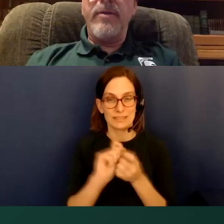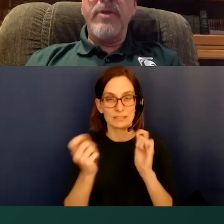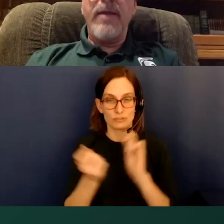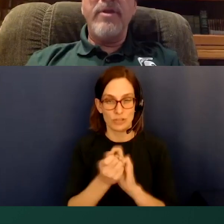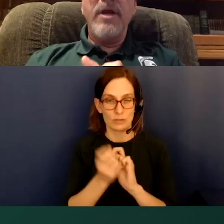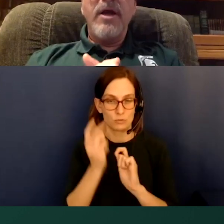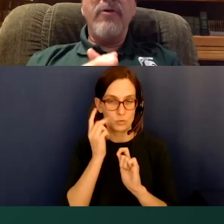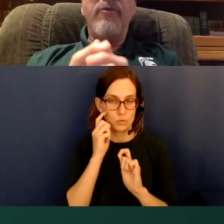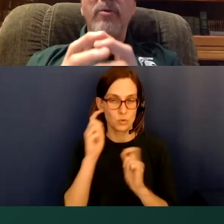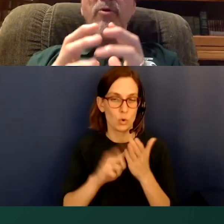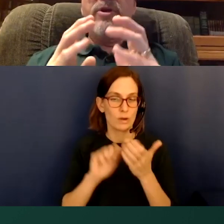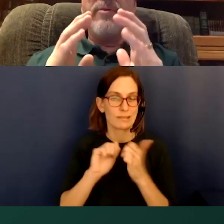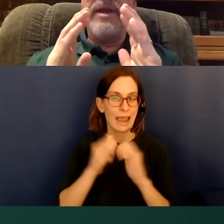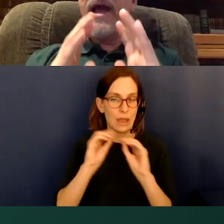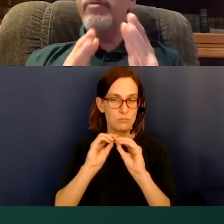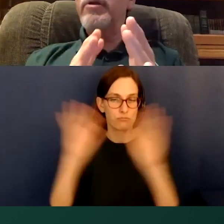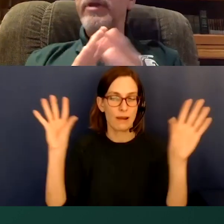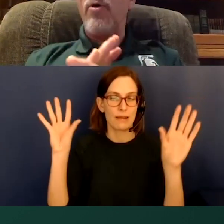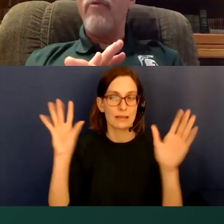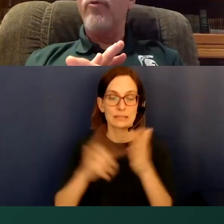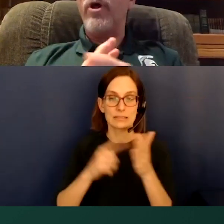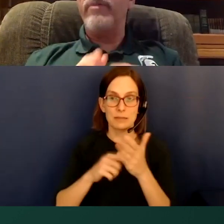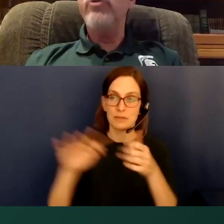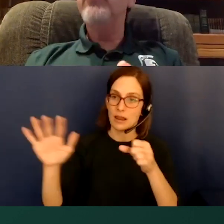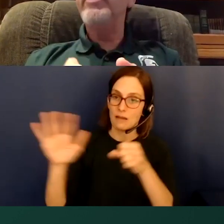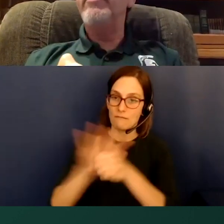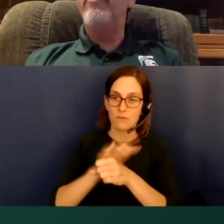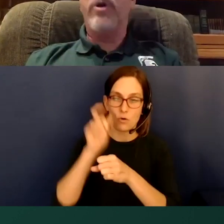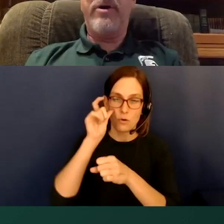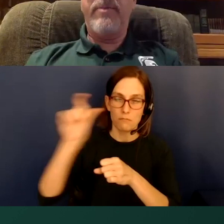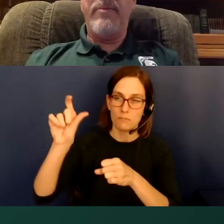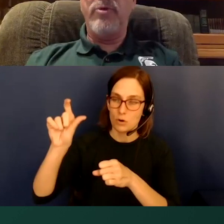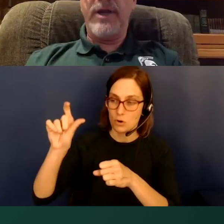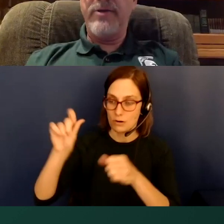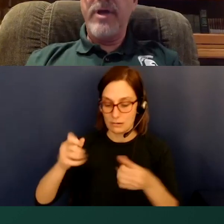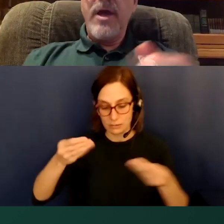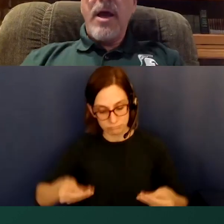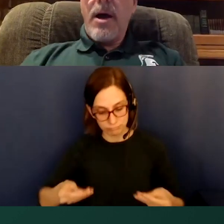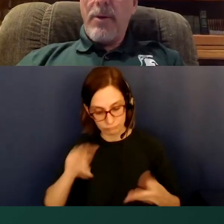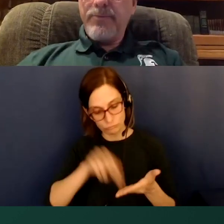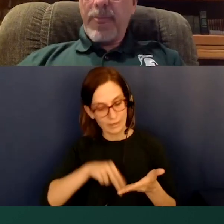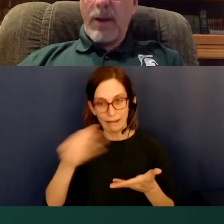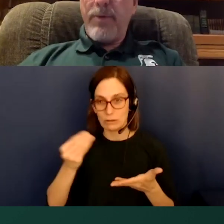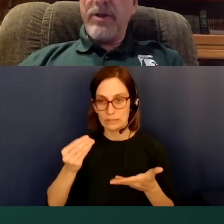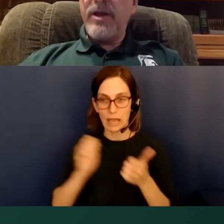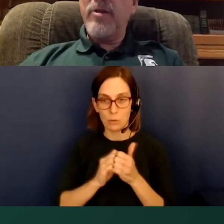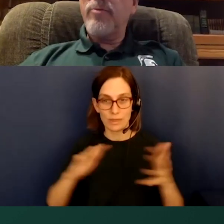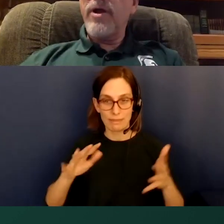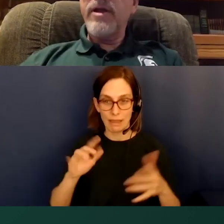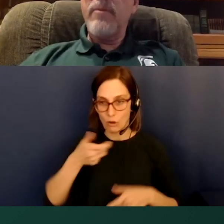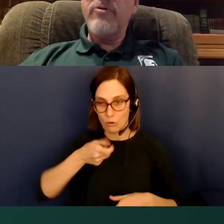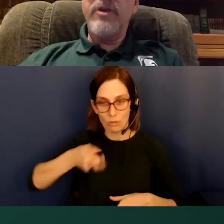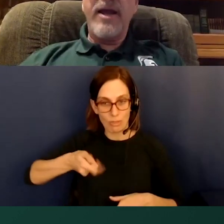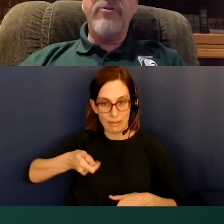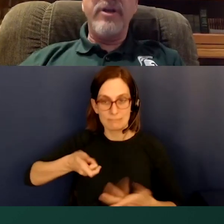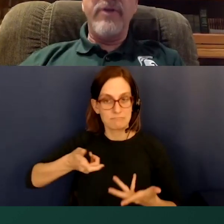brightness. Sometimes the full moon can be absolutely overwhelming. You can read a book by moonlight, um, but it's